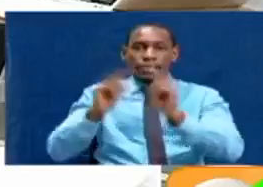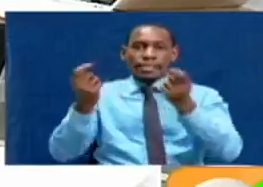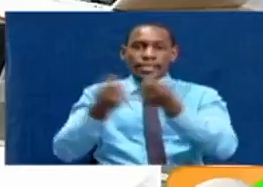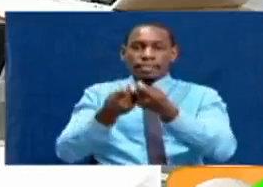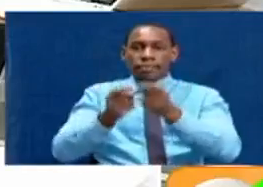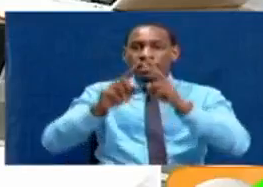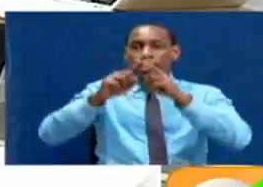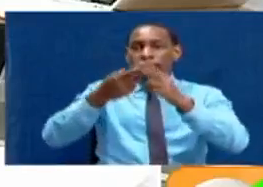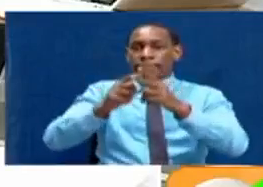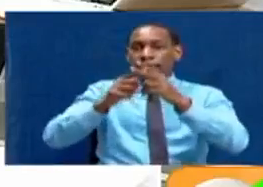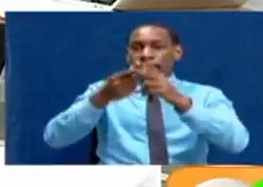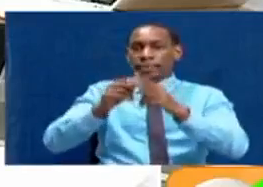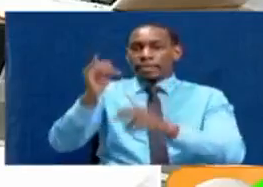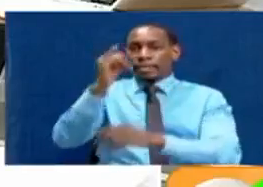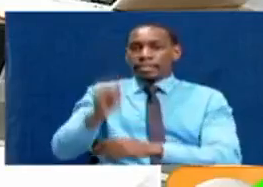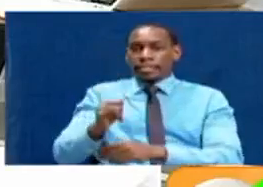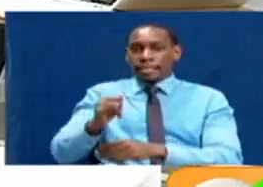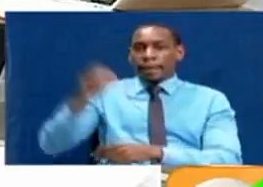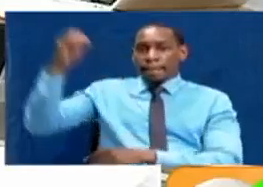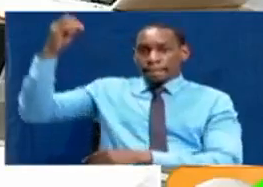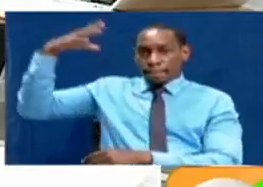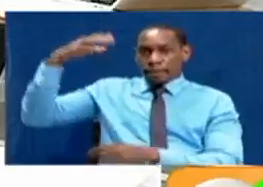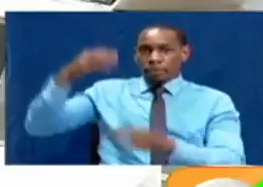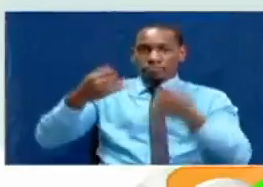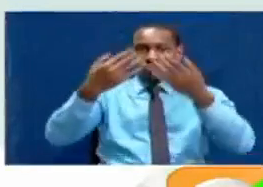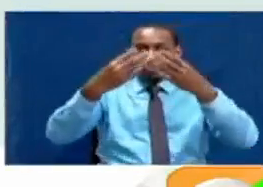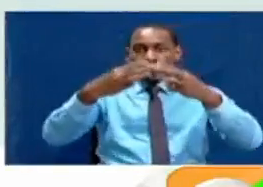while maintaining the Suswa Isinya power line.